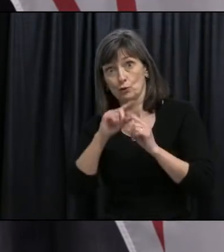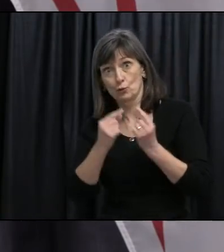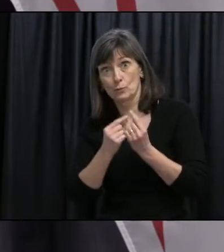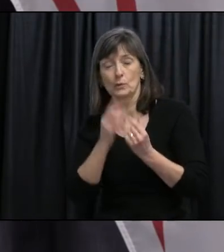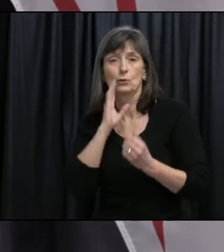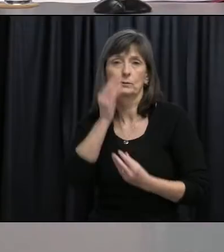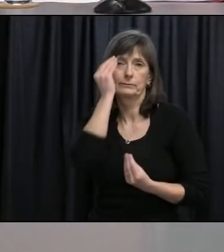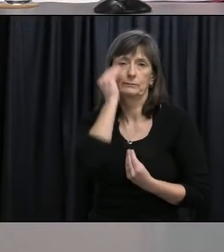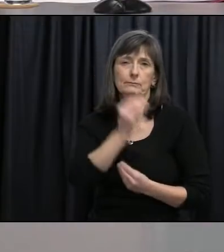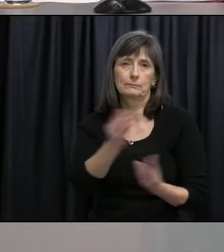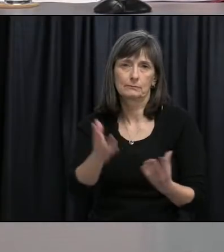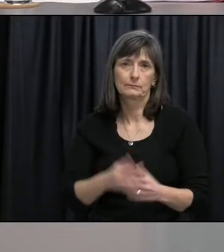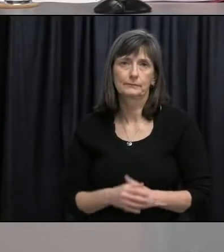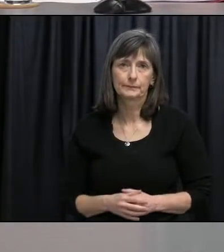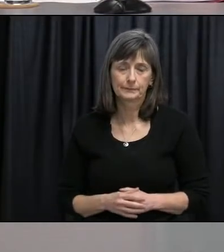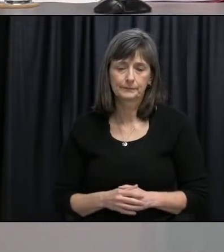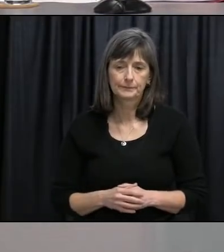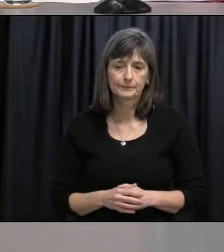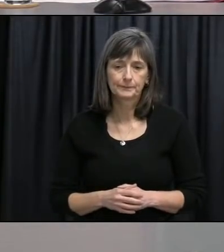Thank you.